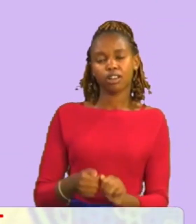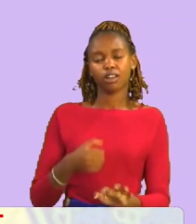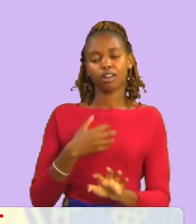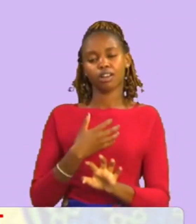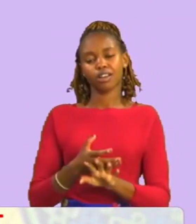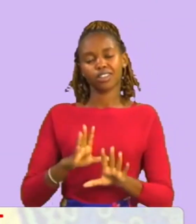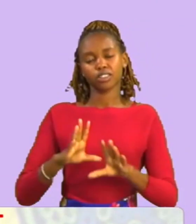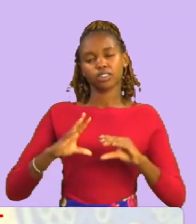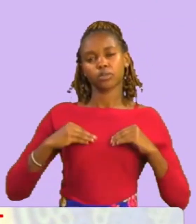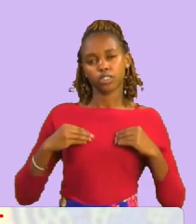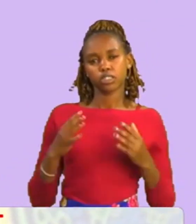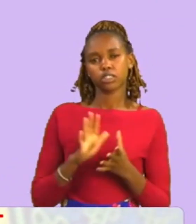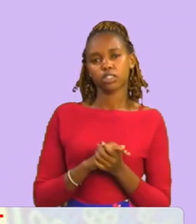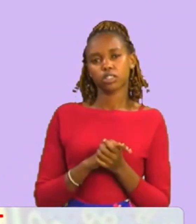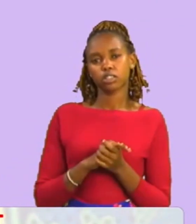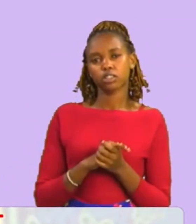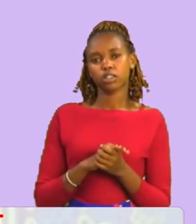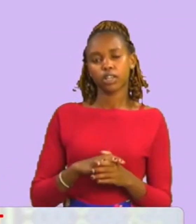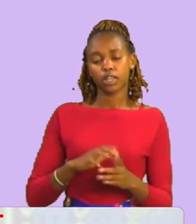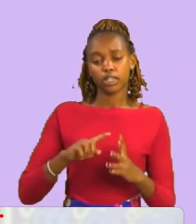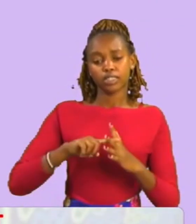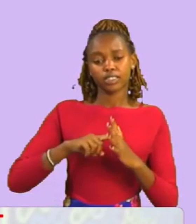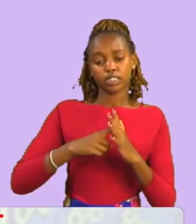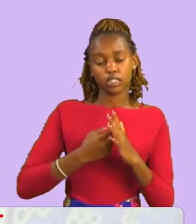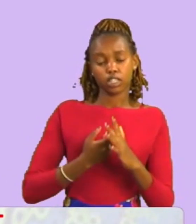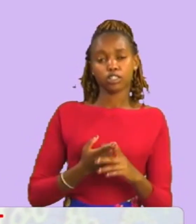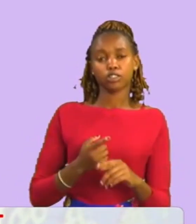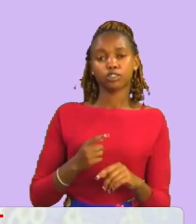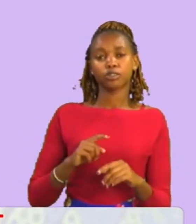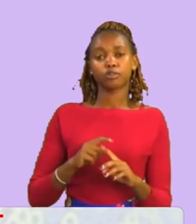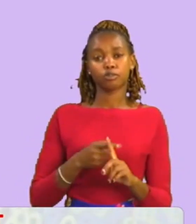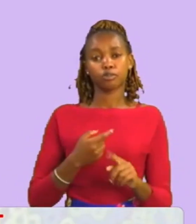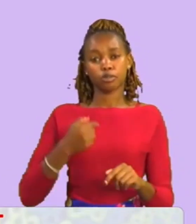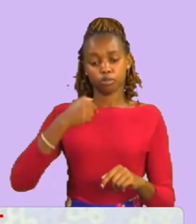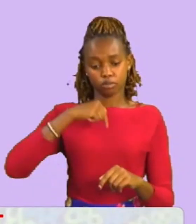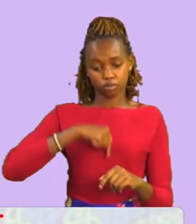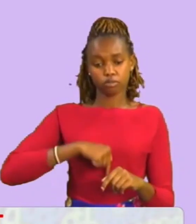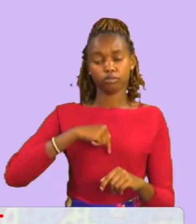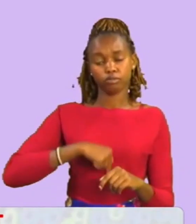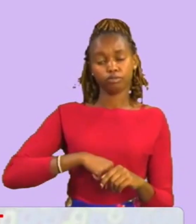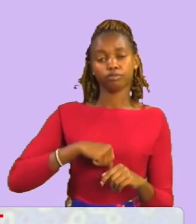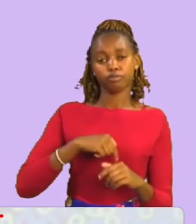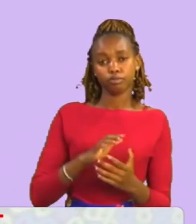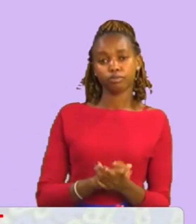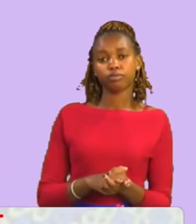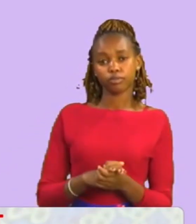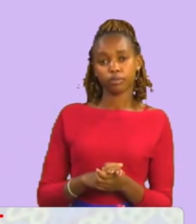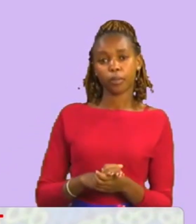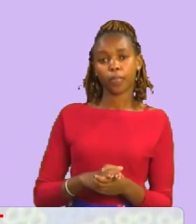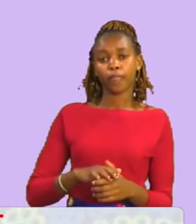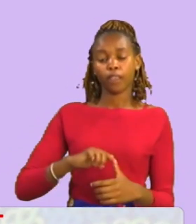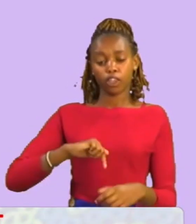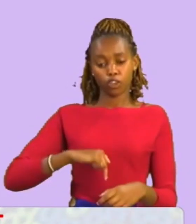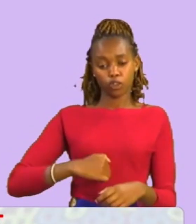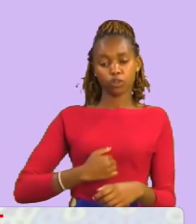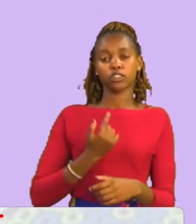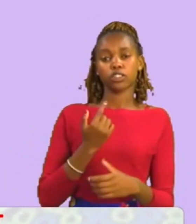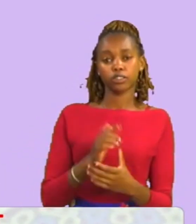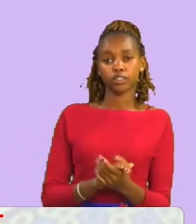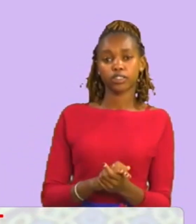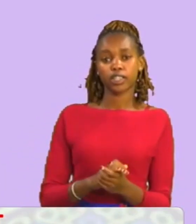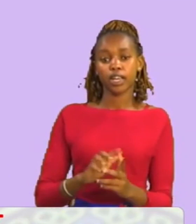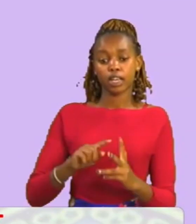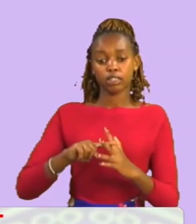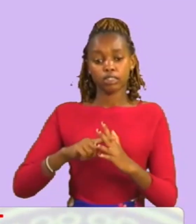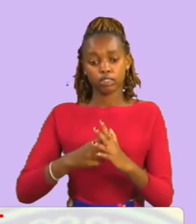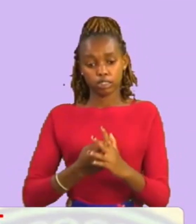ngori. Nazanga from huko undani Denye ati wapi huko denye inaanza huko ndani.